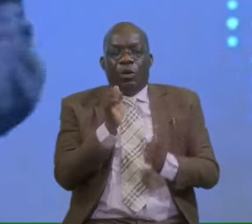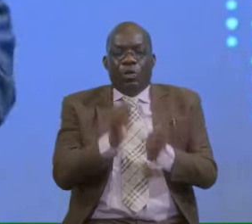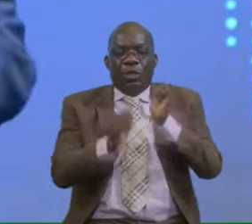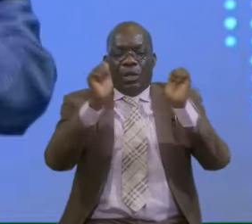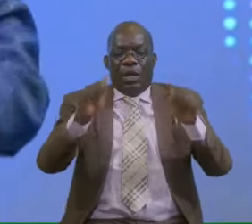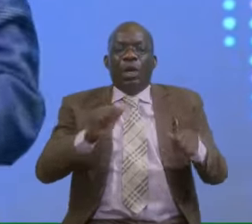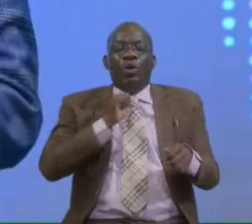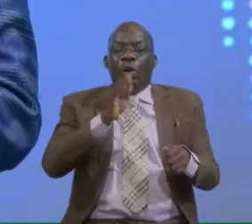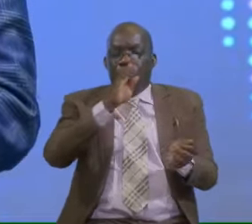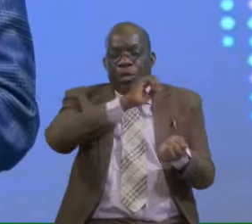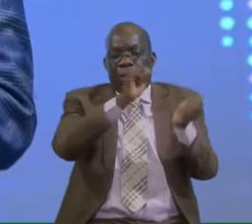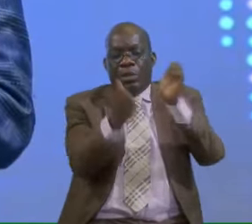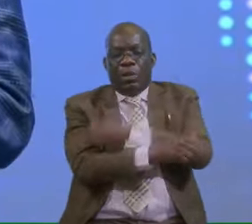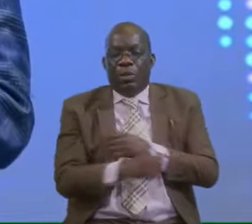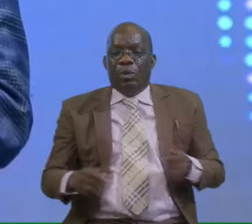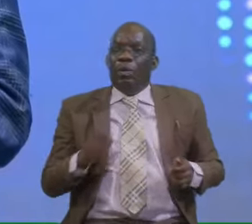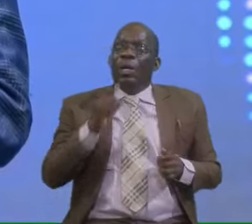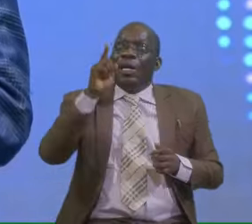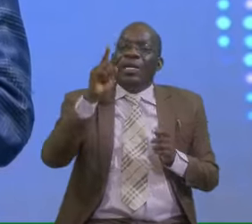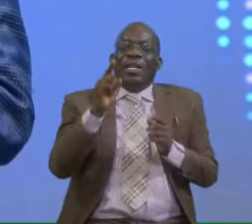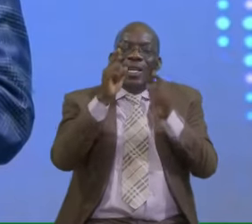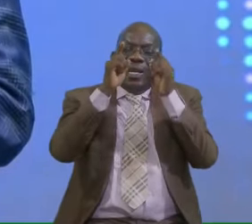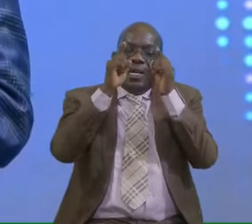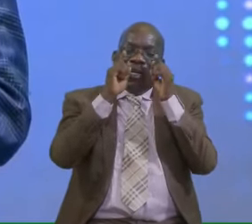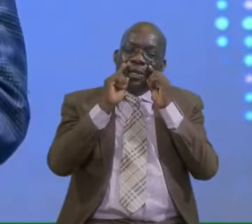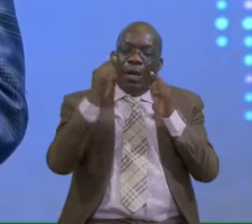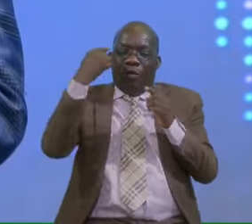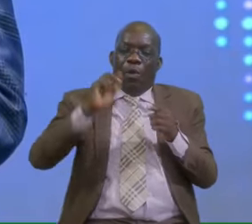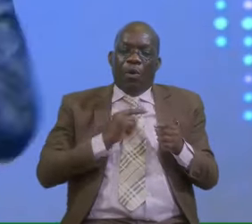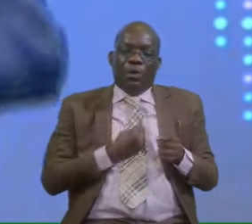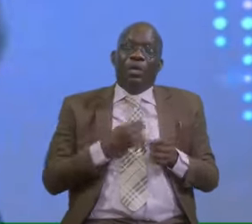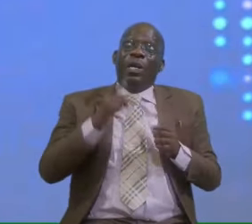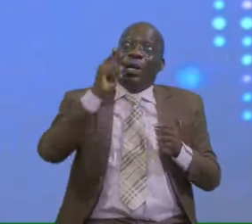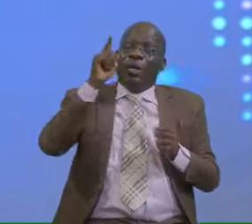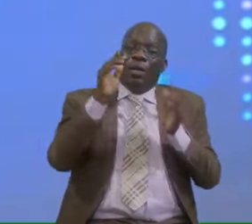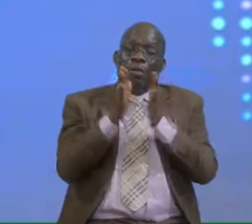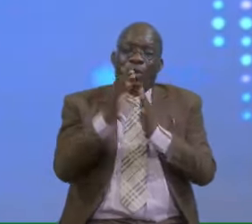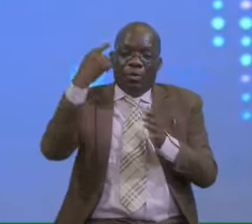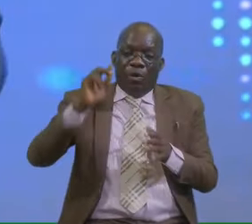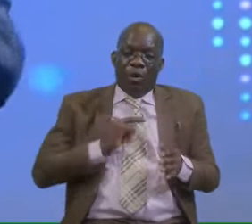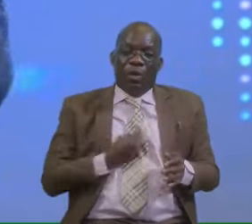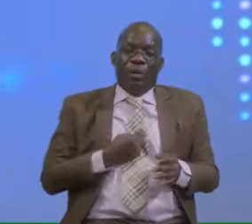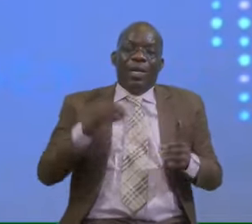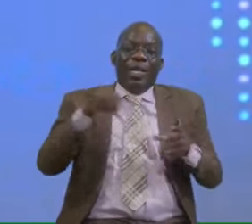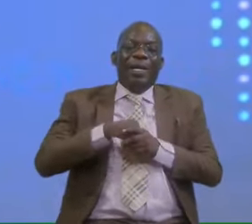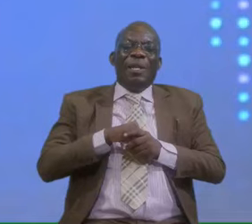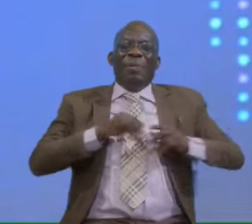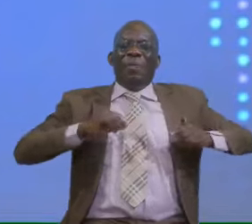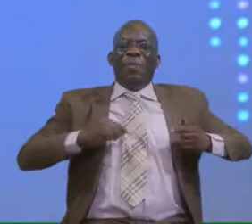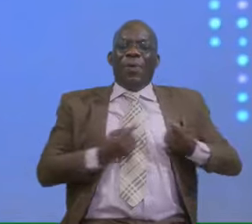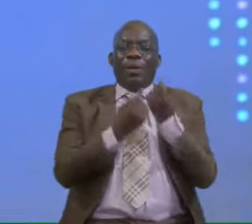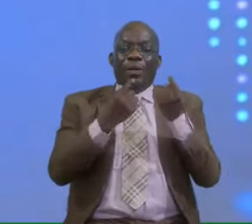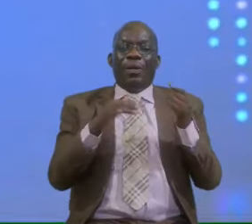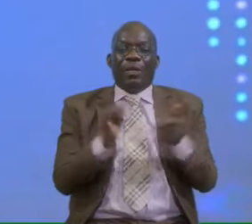uttered. That is, he groans for us. He prays for us in agony that we